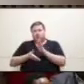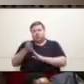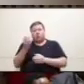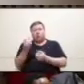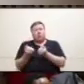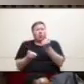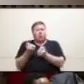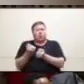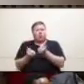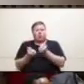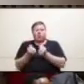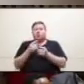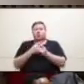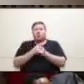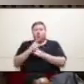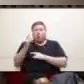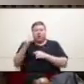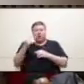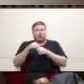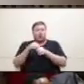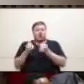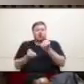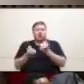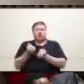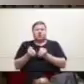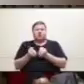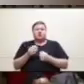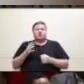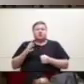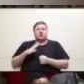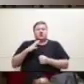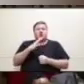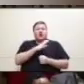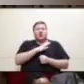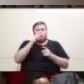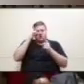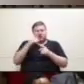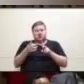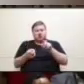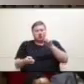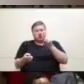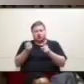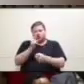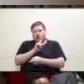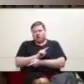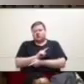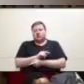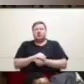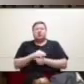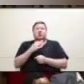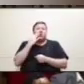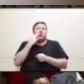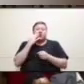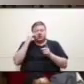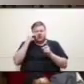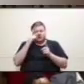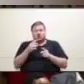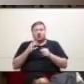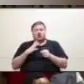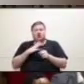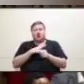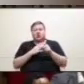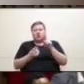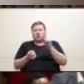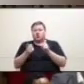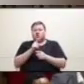court. Then the decision of the council was overturned. After the decision of the council was overturned, this other